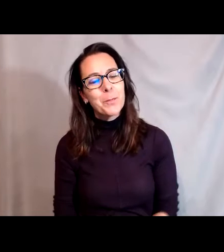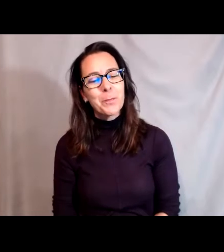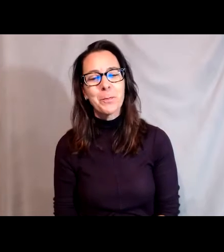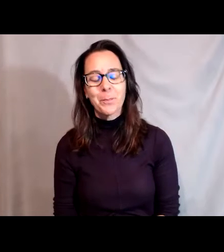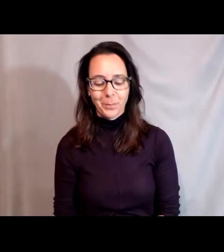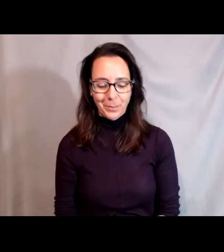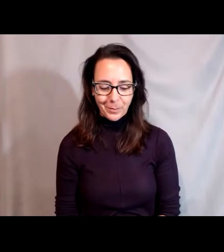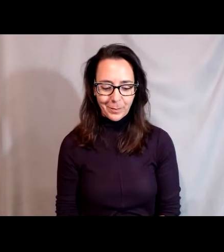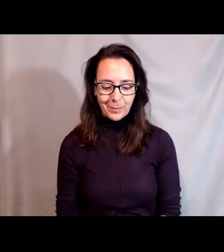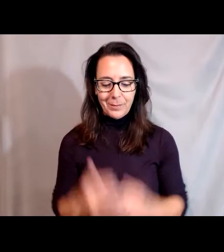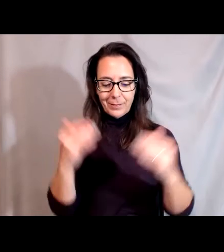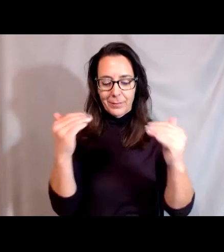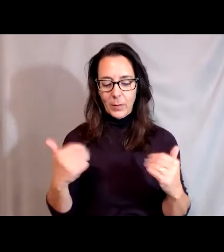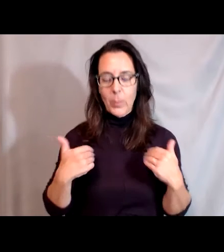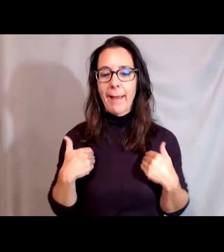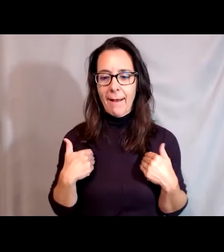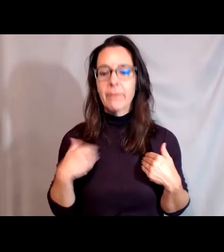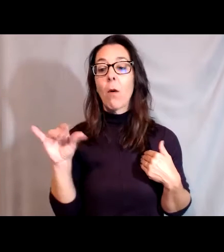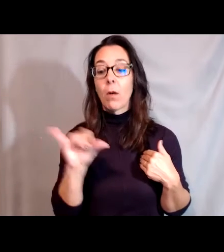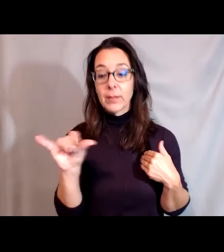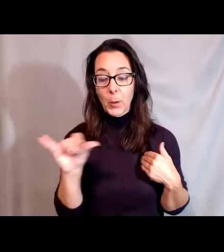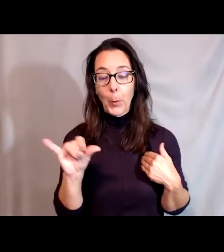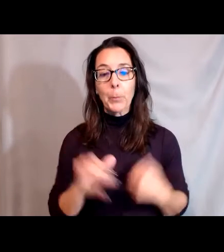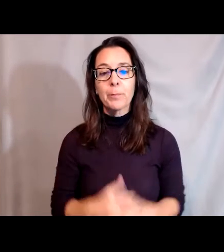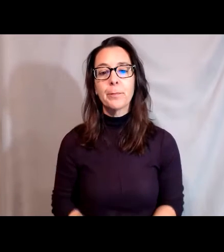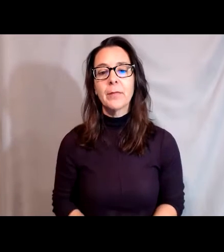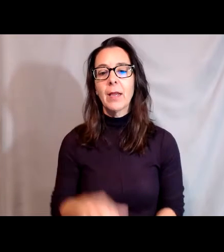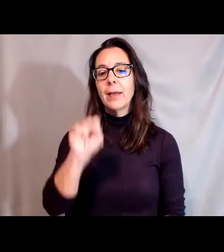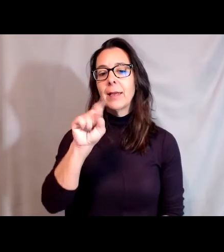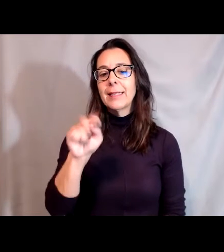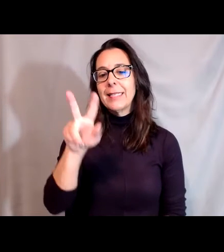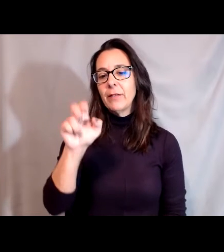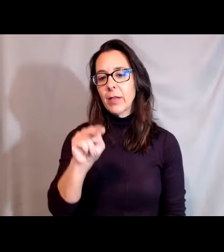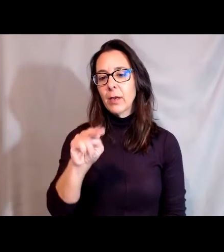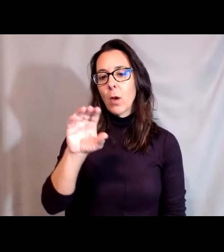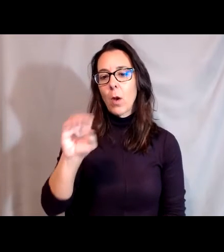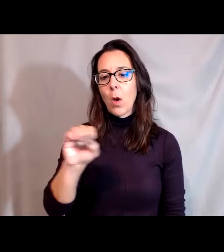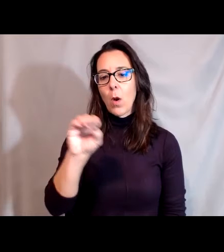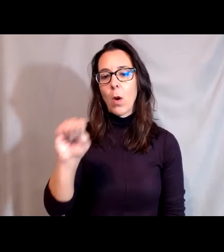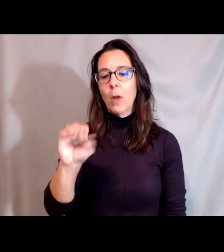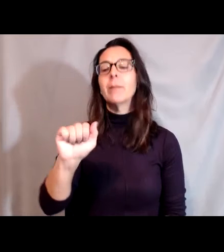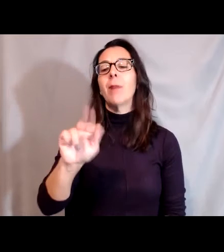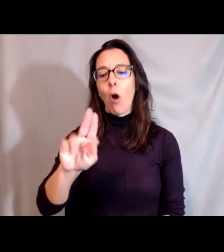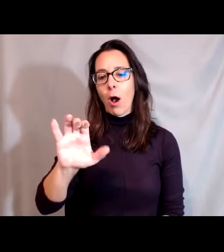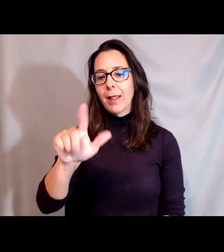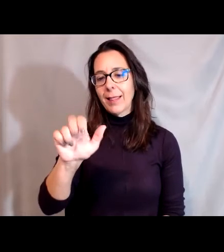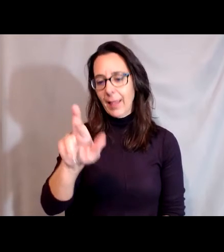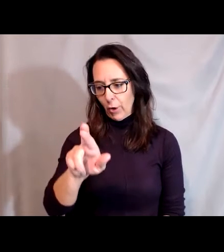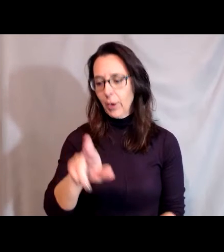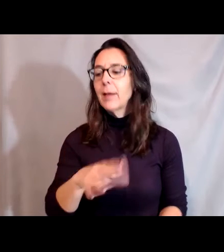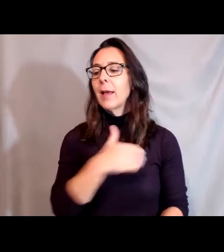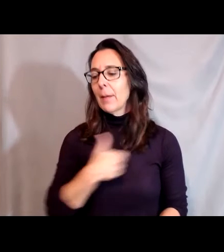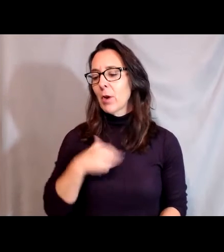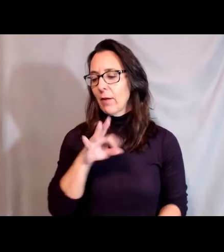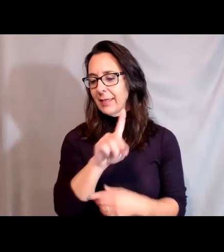And we have with us as well, Stephen Auclair, a member of the disability community. Stephen serves as